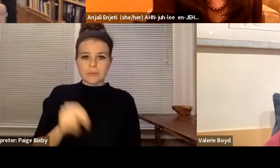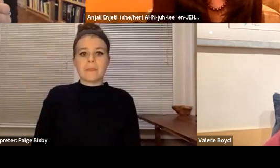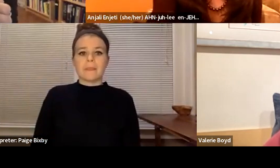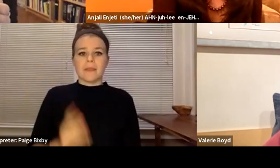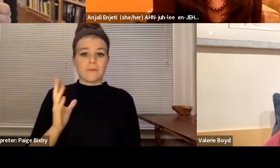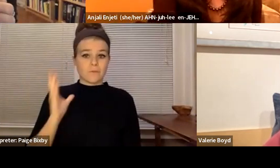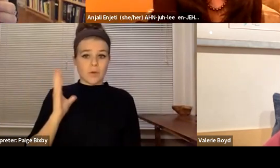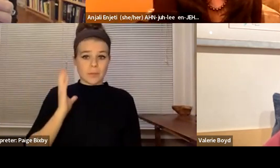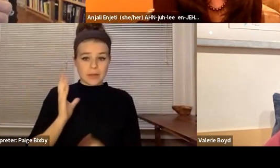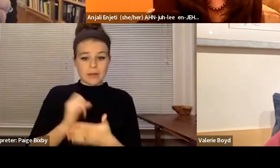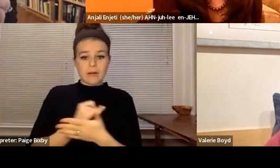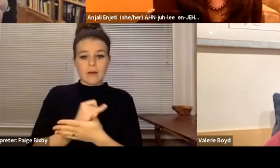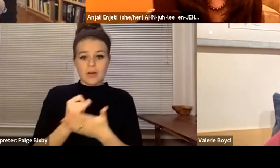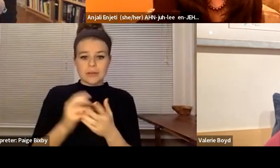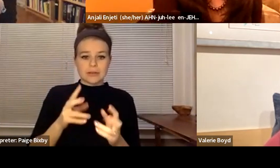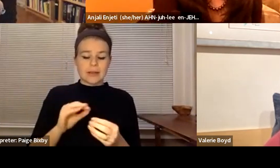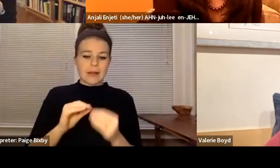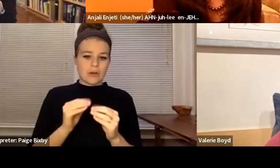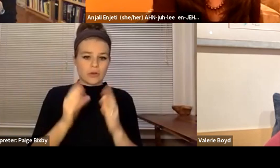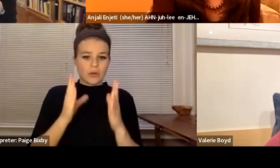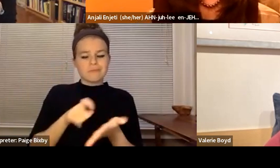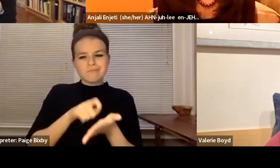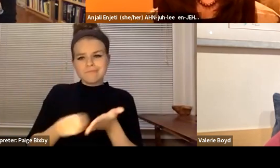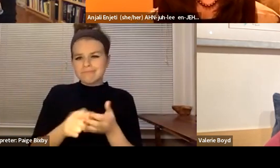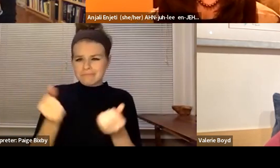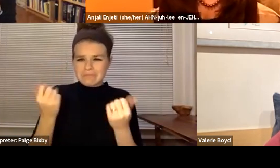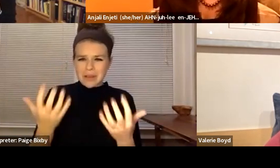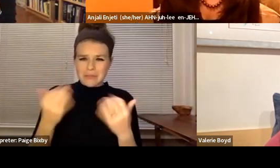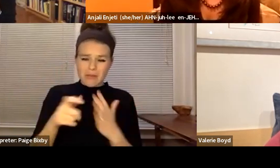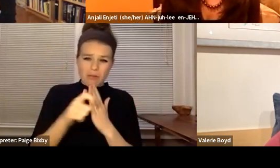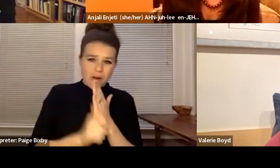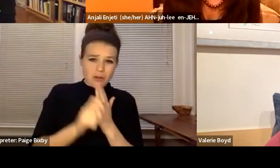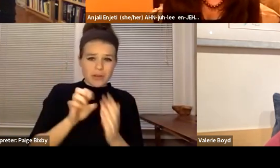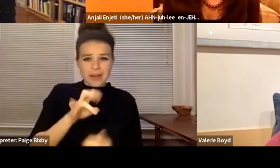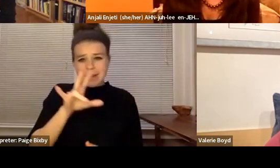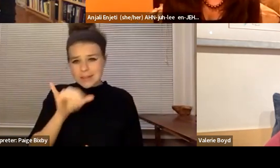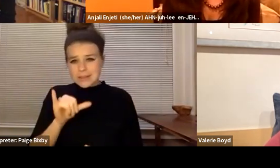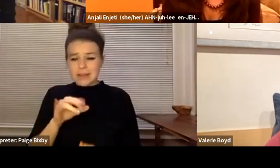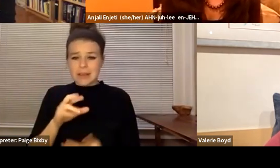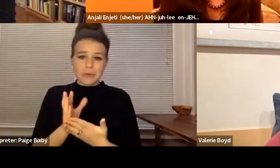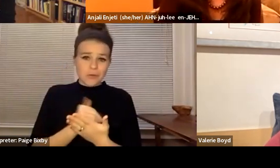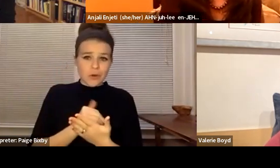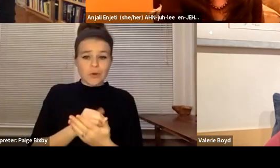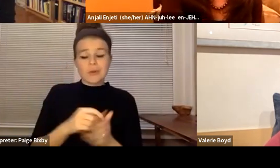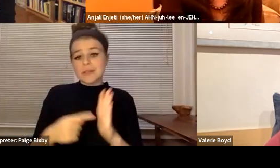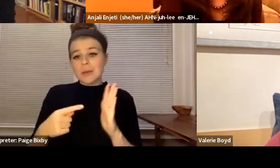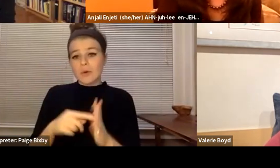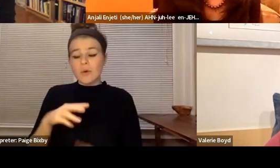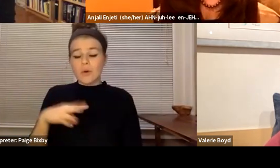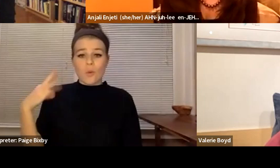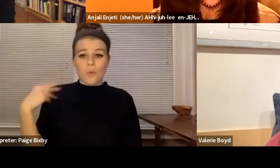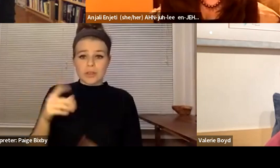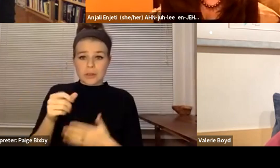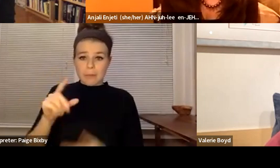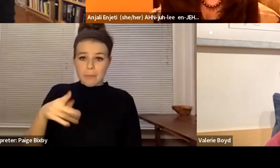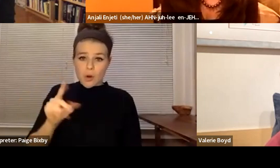arts editor at the Atlanta Journal-Constitution, Valerie has written articles, essays, and reviews for such publications as the Washington Post, Los Angeles